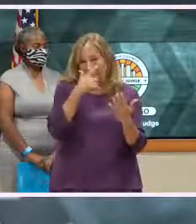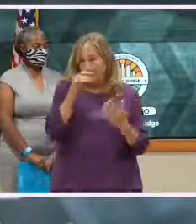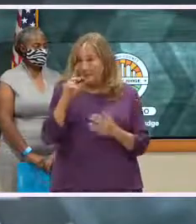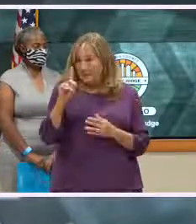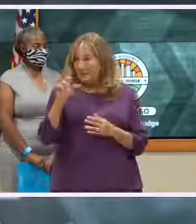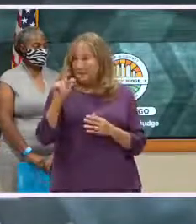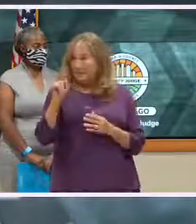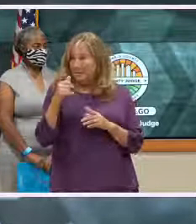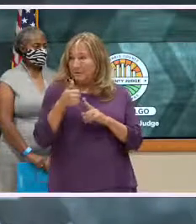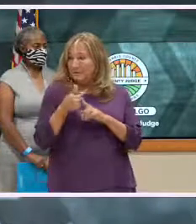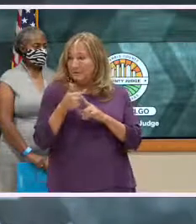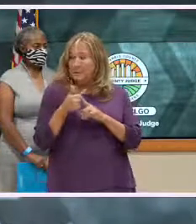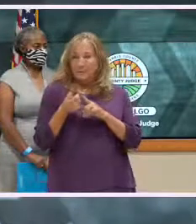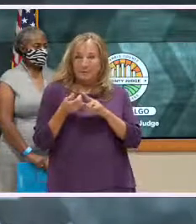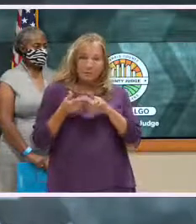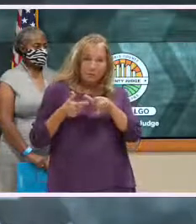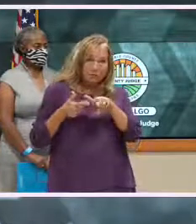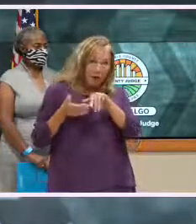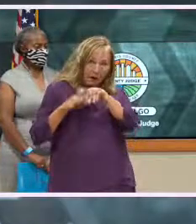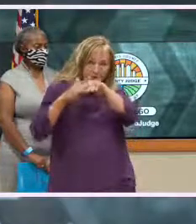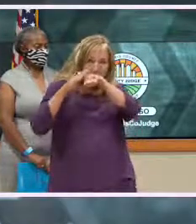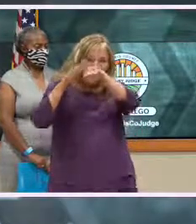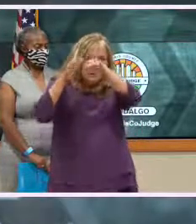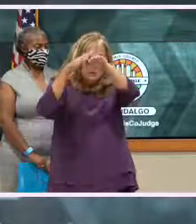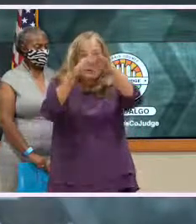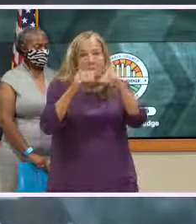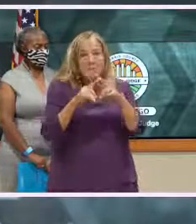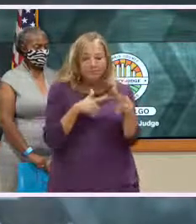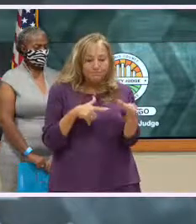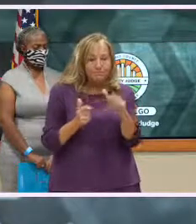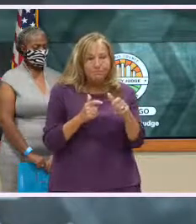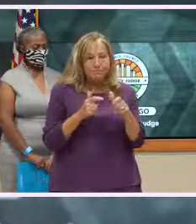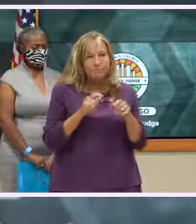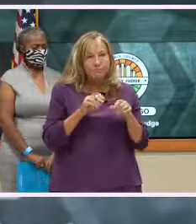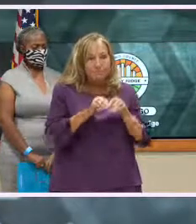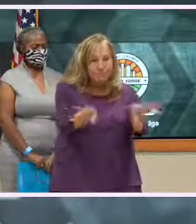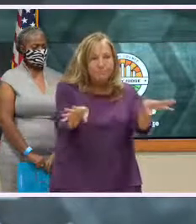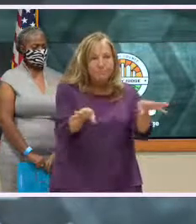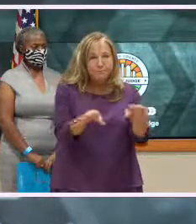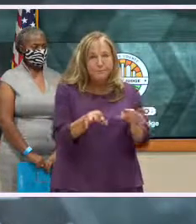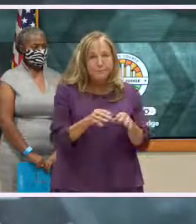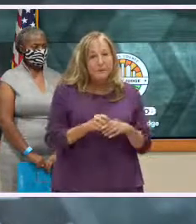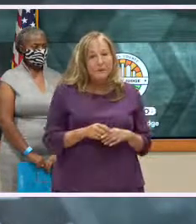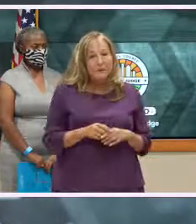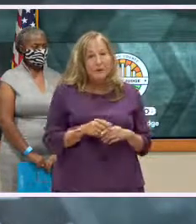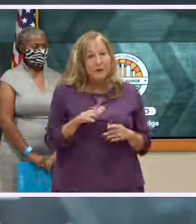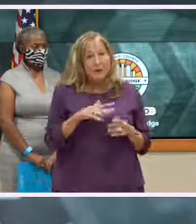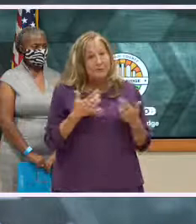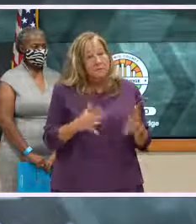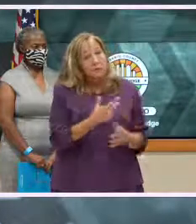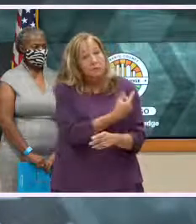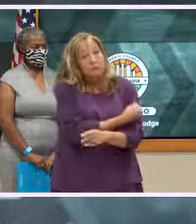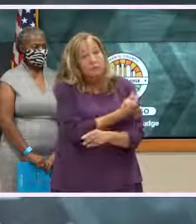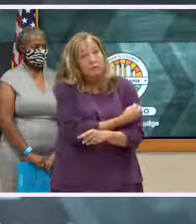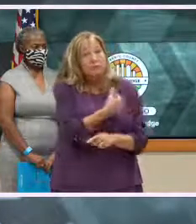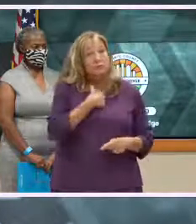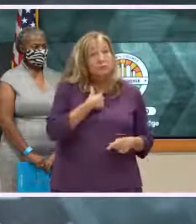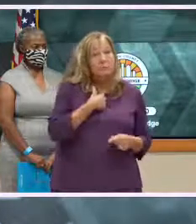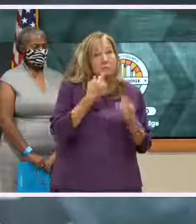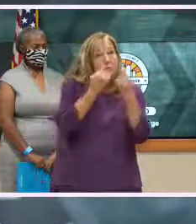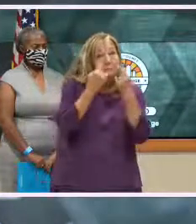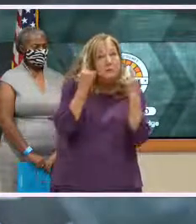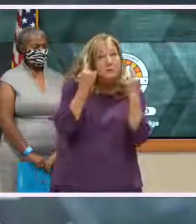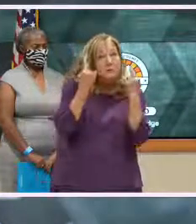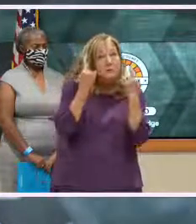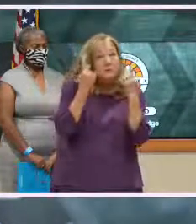I'm doing now is, even though I'm vaccinated, I'm still wearing a mask indoors